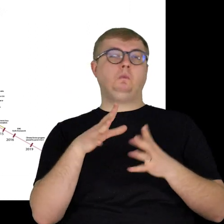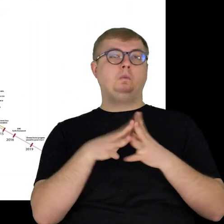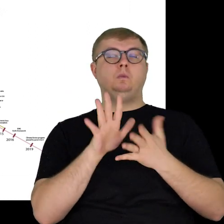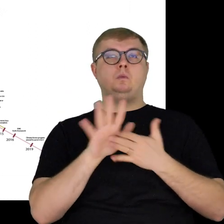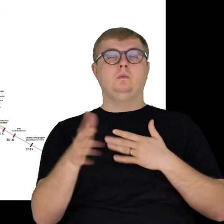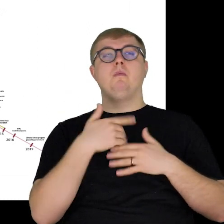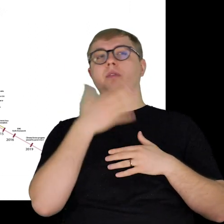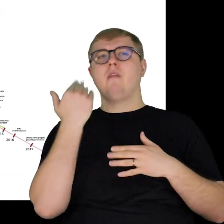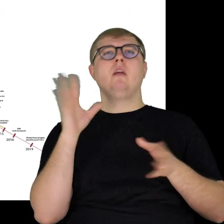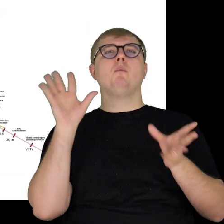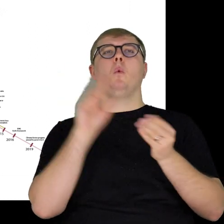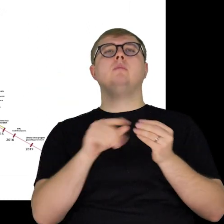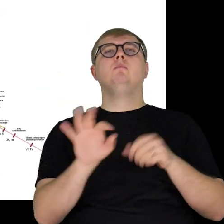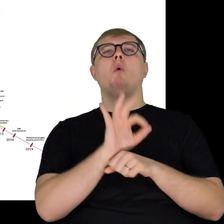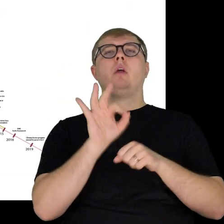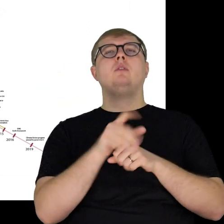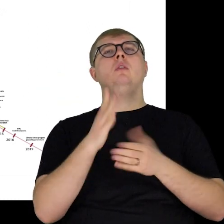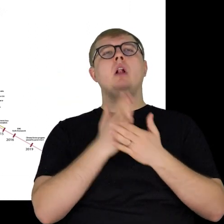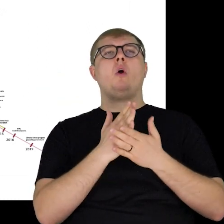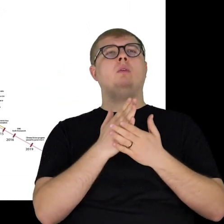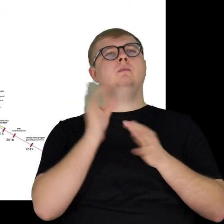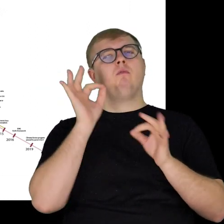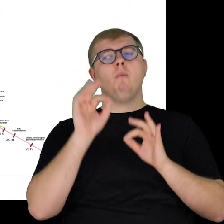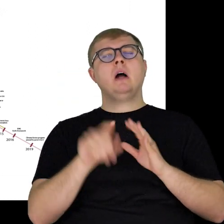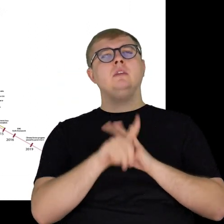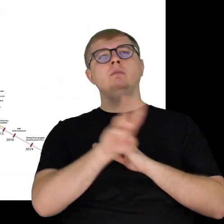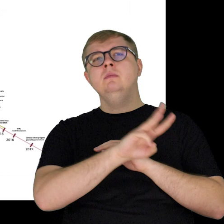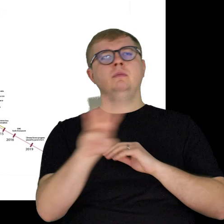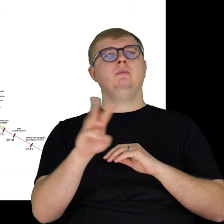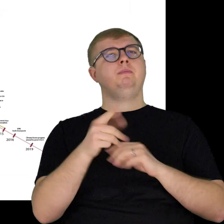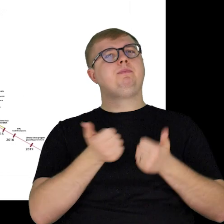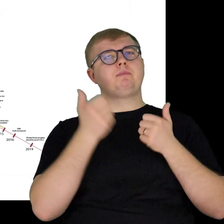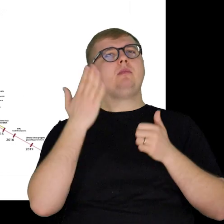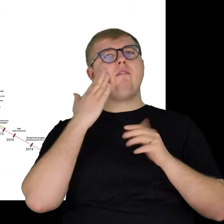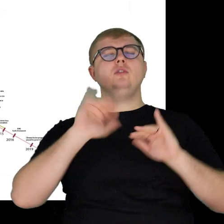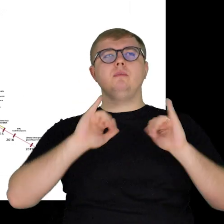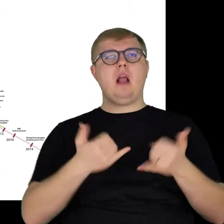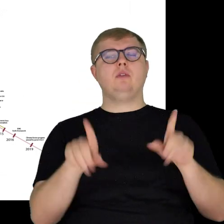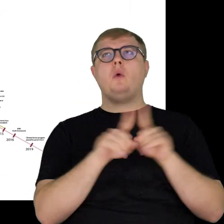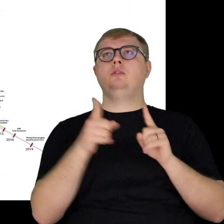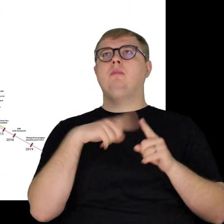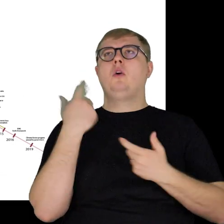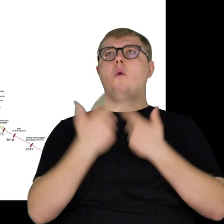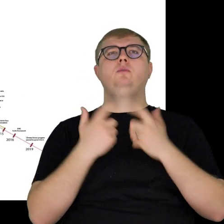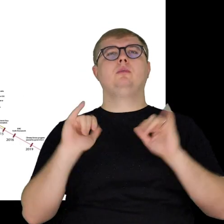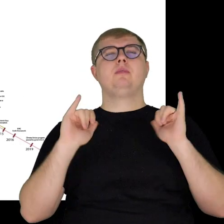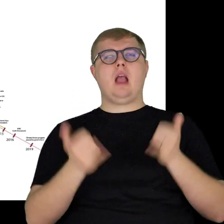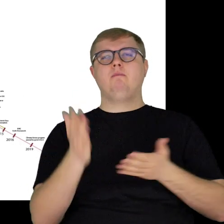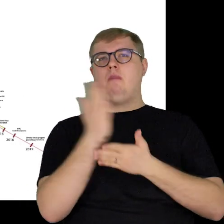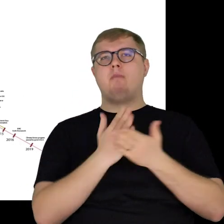project. So it was just for you to get an idea how it is and how we did this mapping, and how much